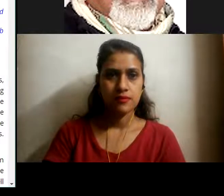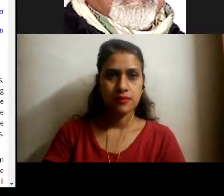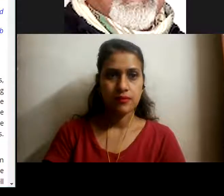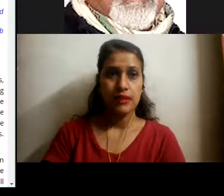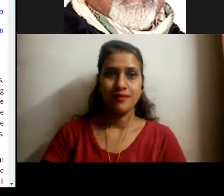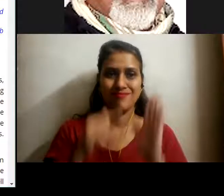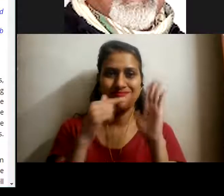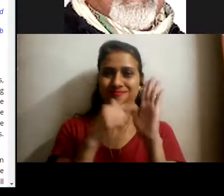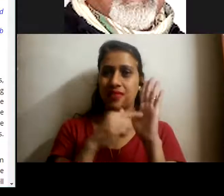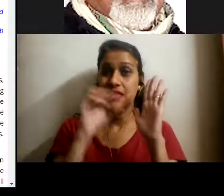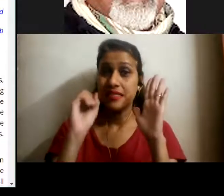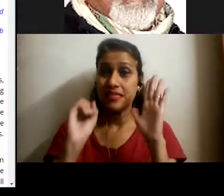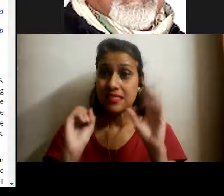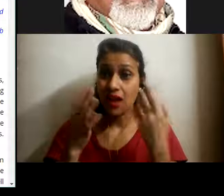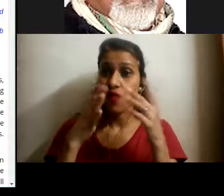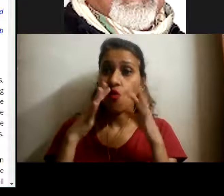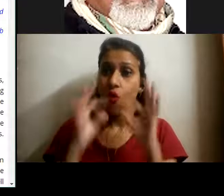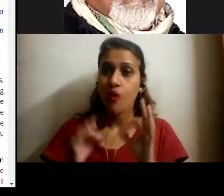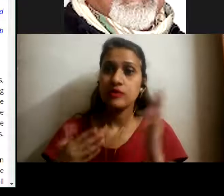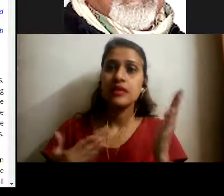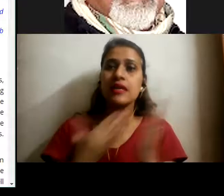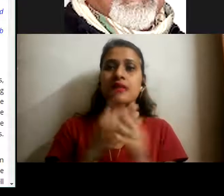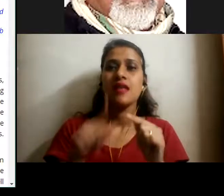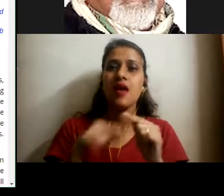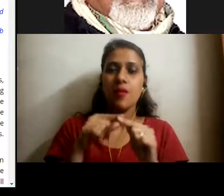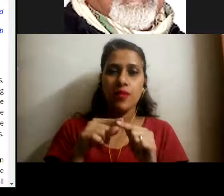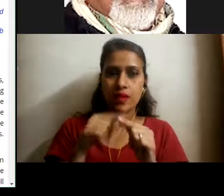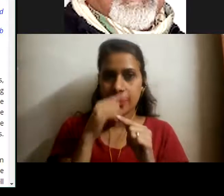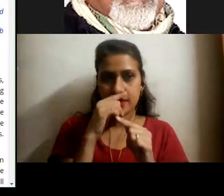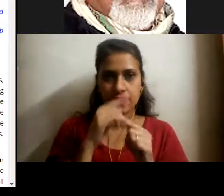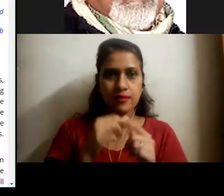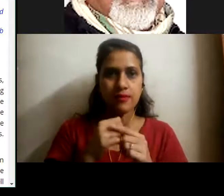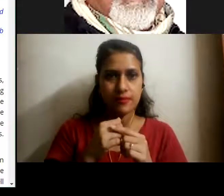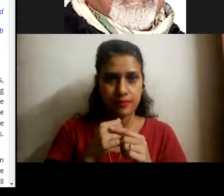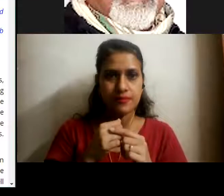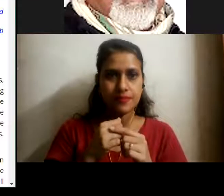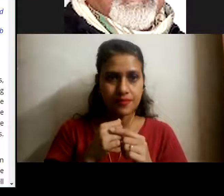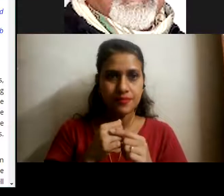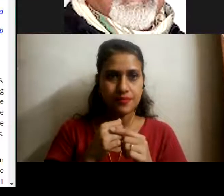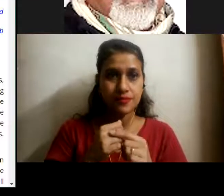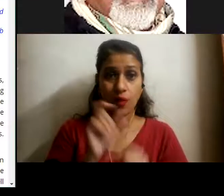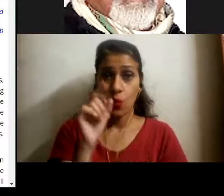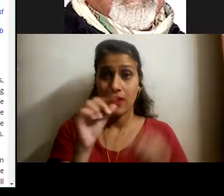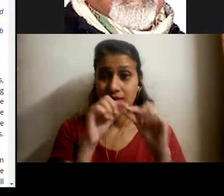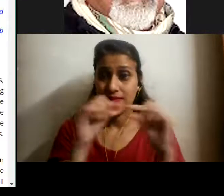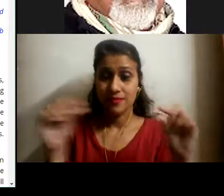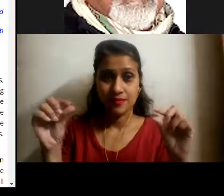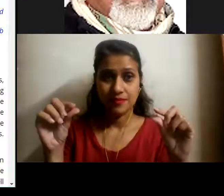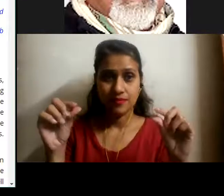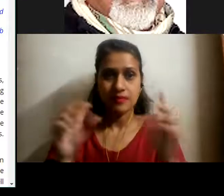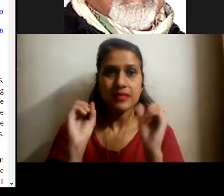Here, the judgment of the court was delivered by. This is the first statement, first sentence. It begins from